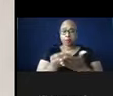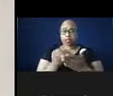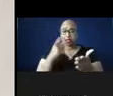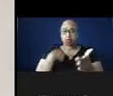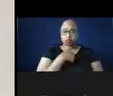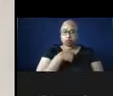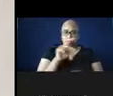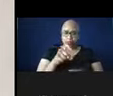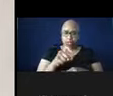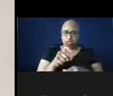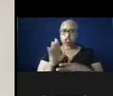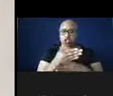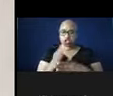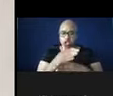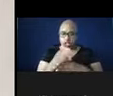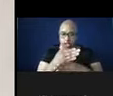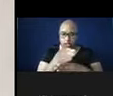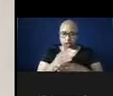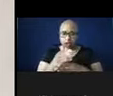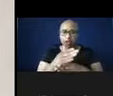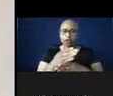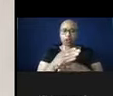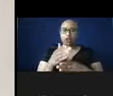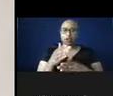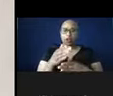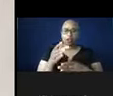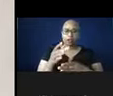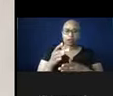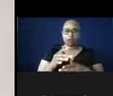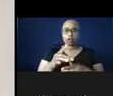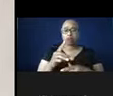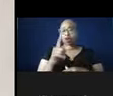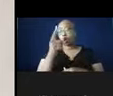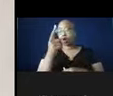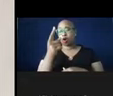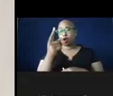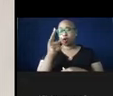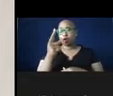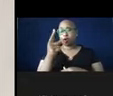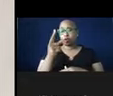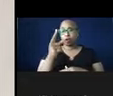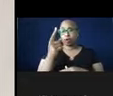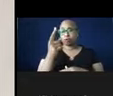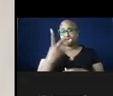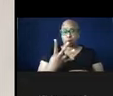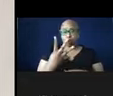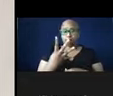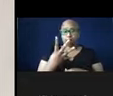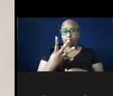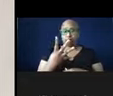deferred maintenance number or to stop it from growing would be about a quarter of our